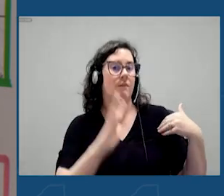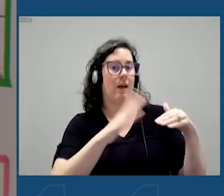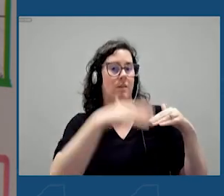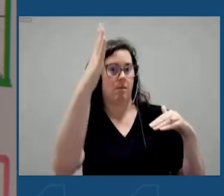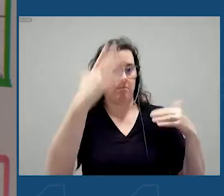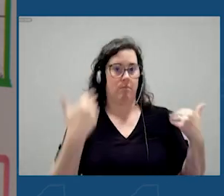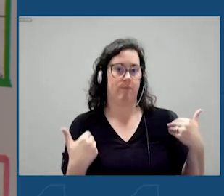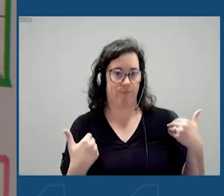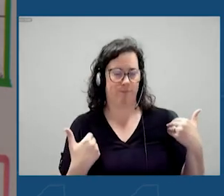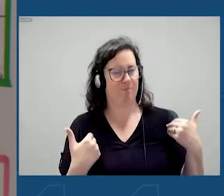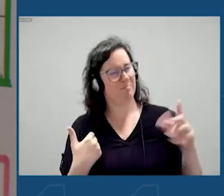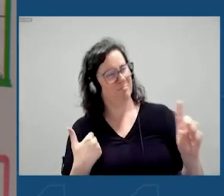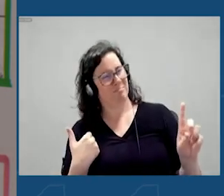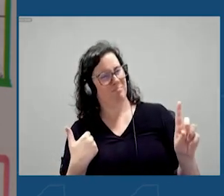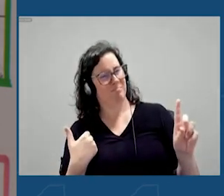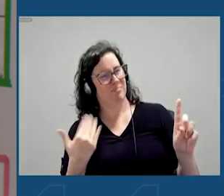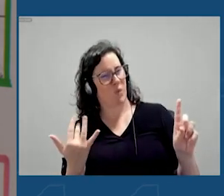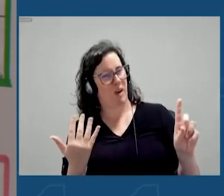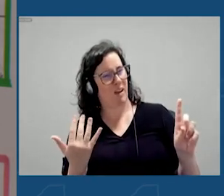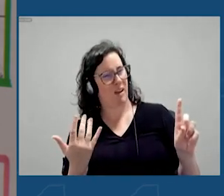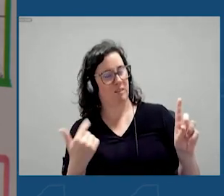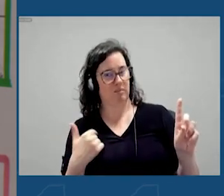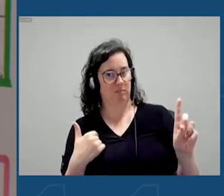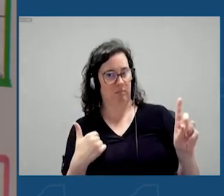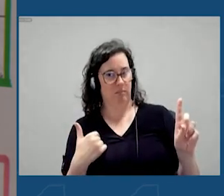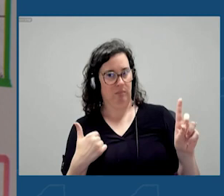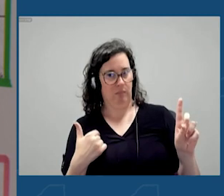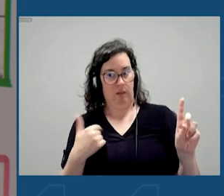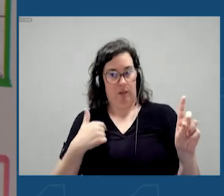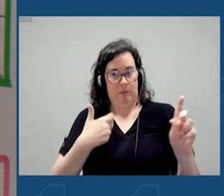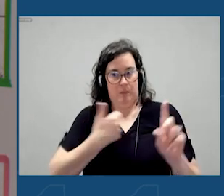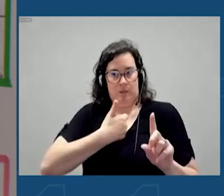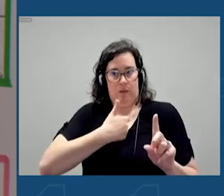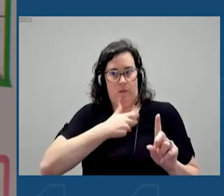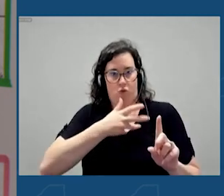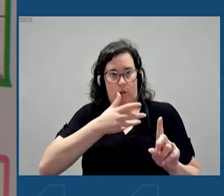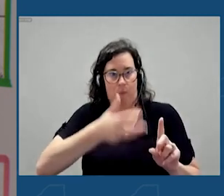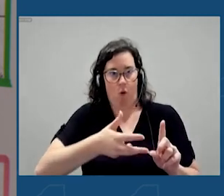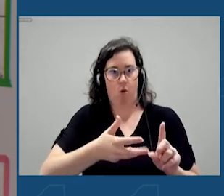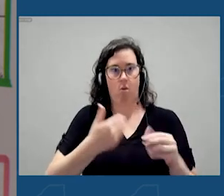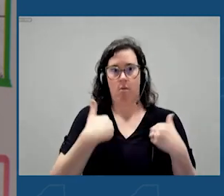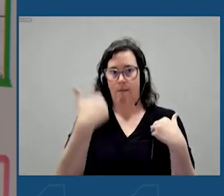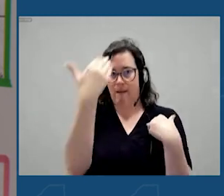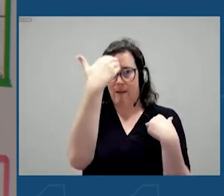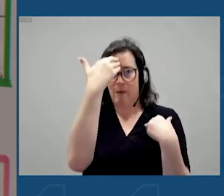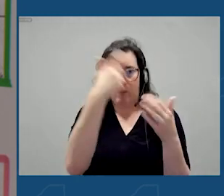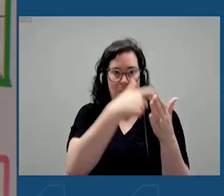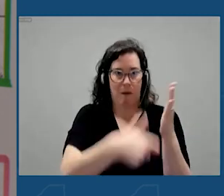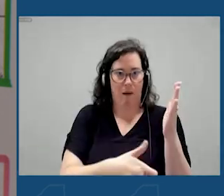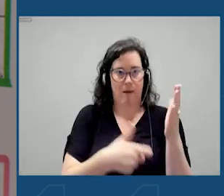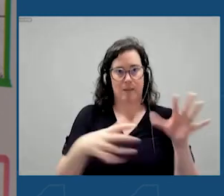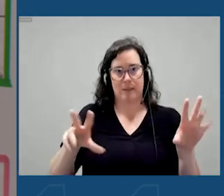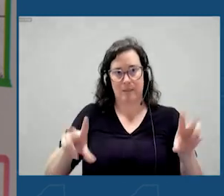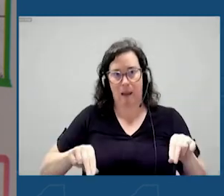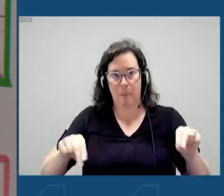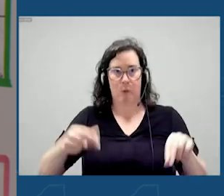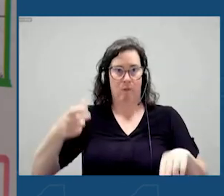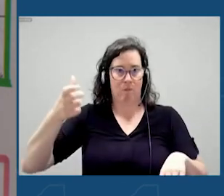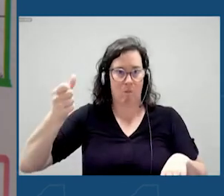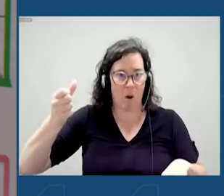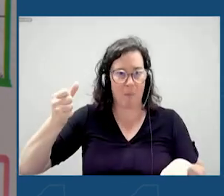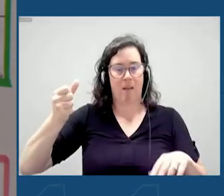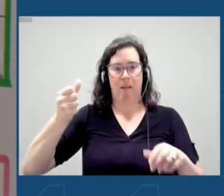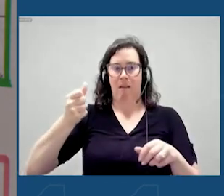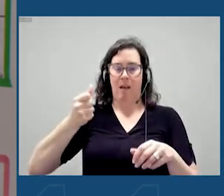I said, wait a minute. I actually know, because I'm a grandma, the cost of diapers and formula and the fact that that baby is outgrowing everything every few